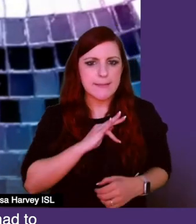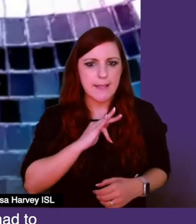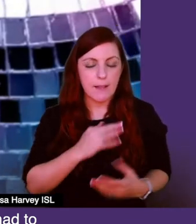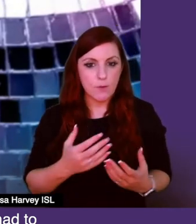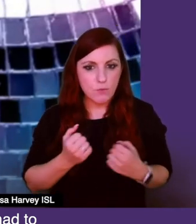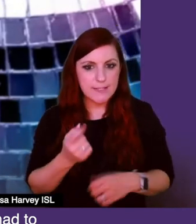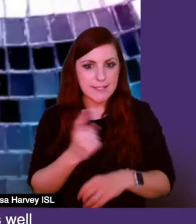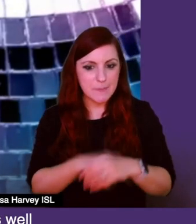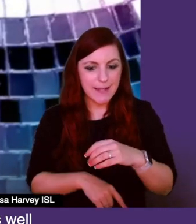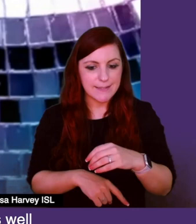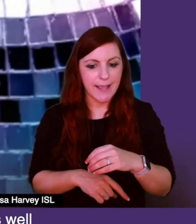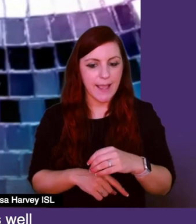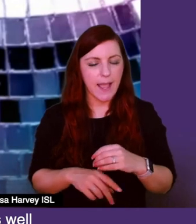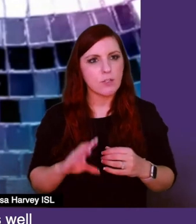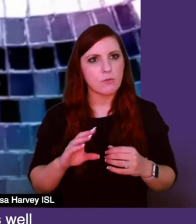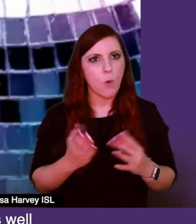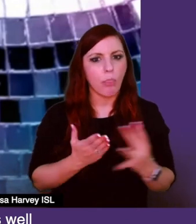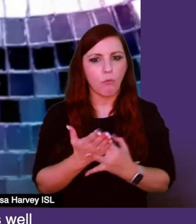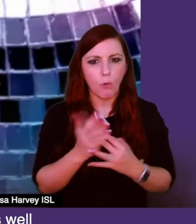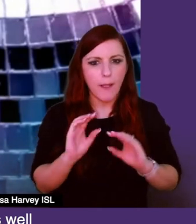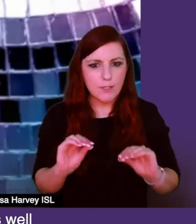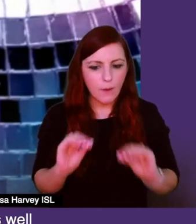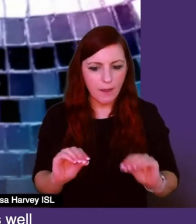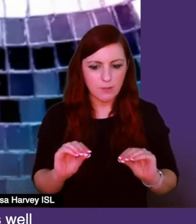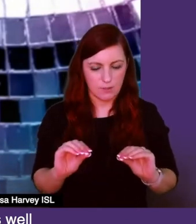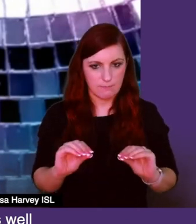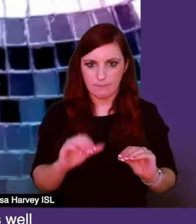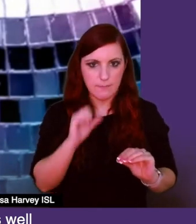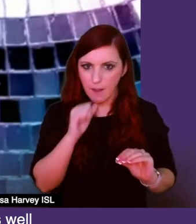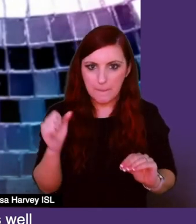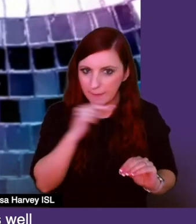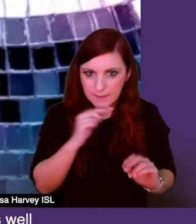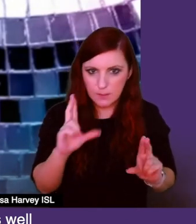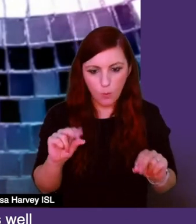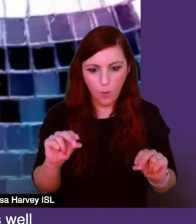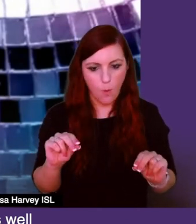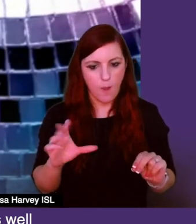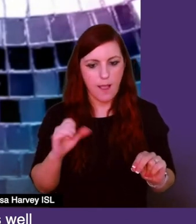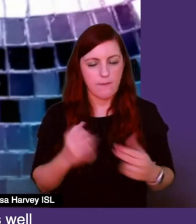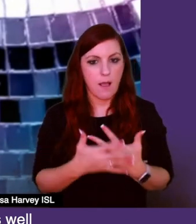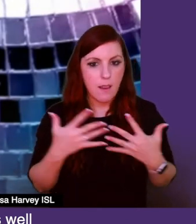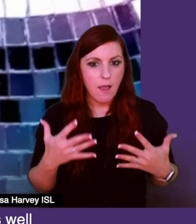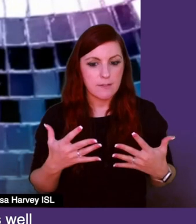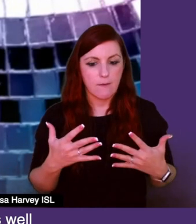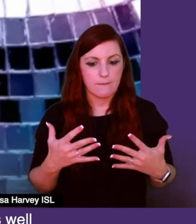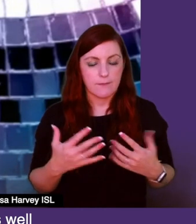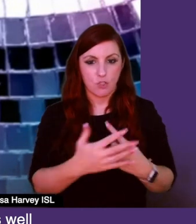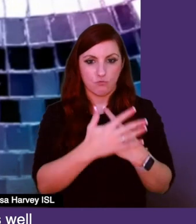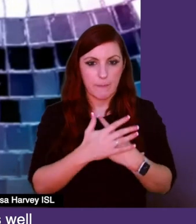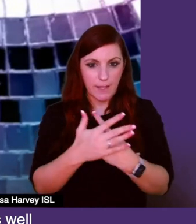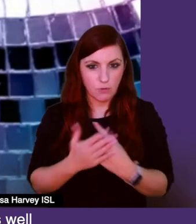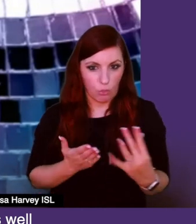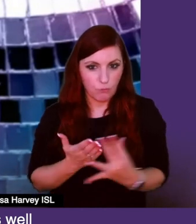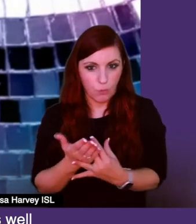myself, embrace my disability, and going through education, that has not been easy as well. I've dealt with a lot of disability discrimination